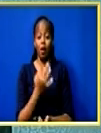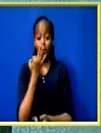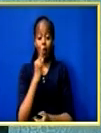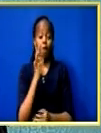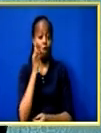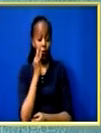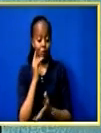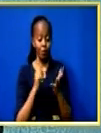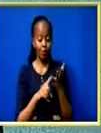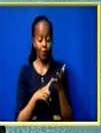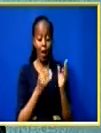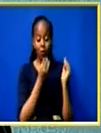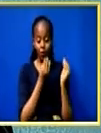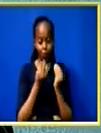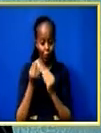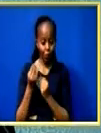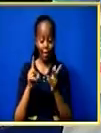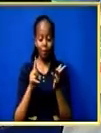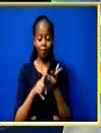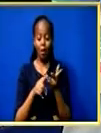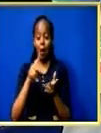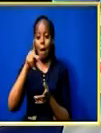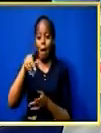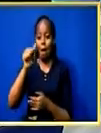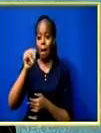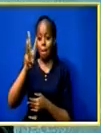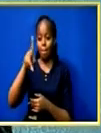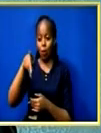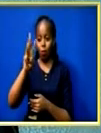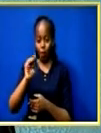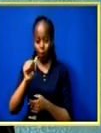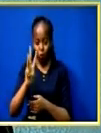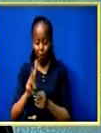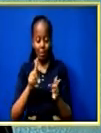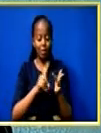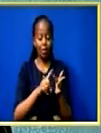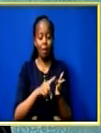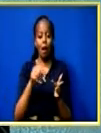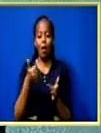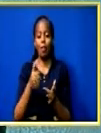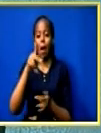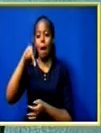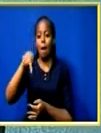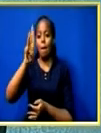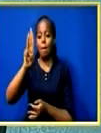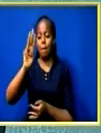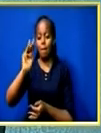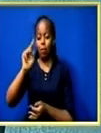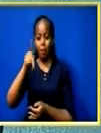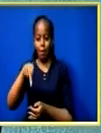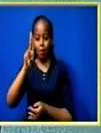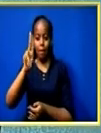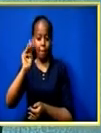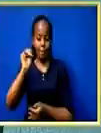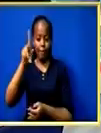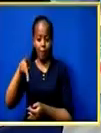The three. A poem about the difference between a pawpaw, a watermelon, and a pumpkin. And you compare it